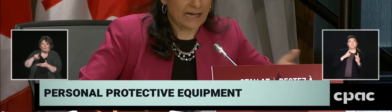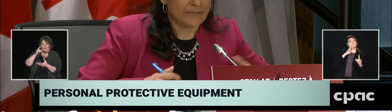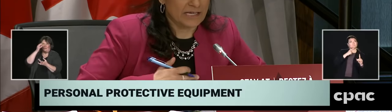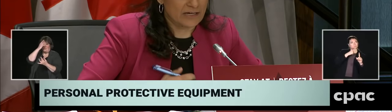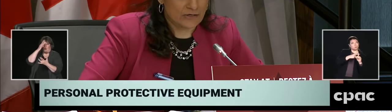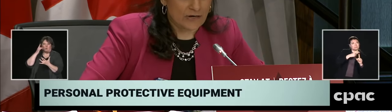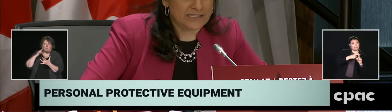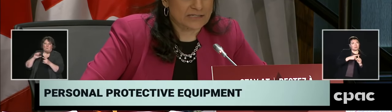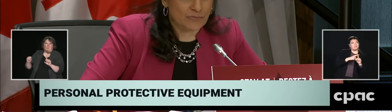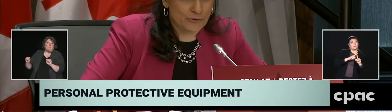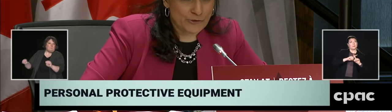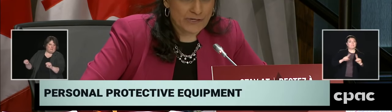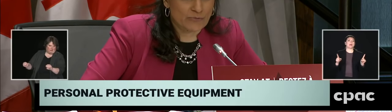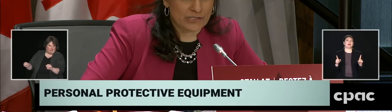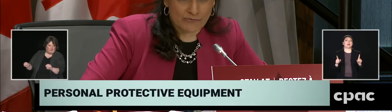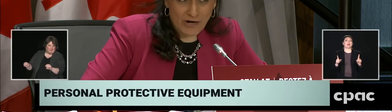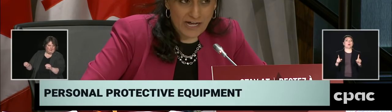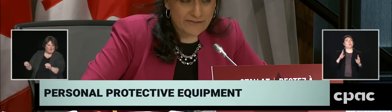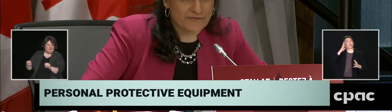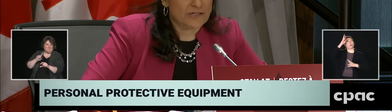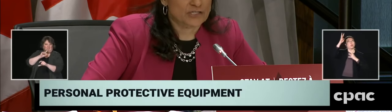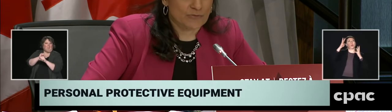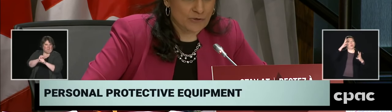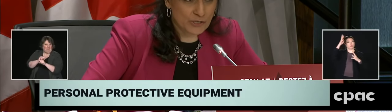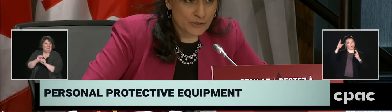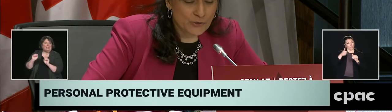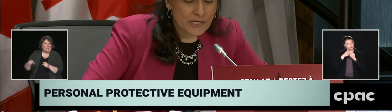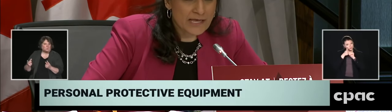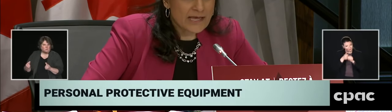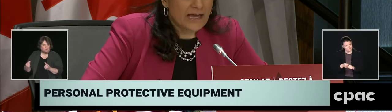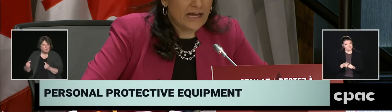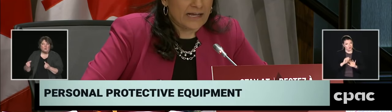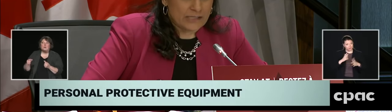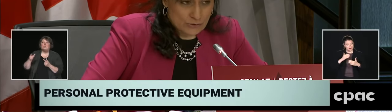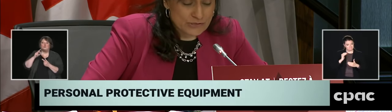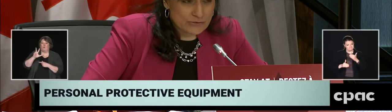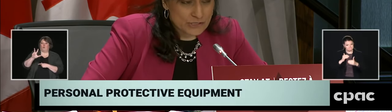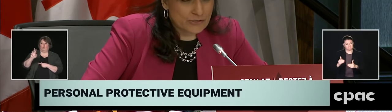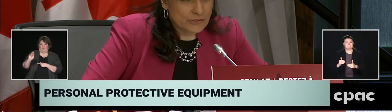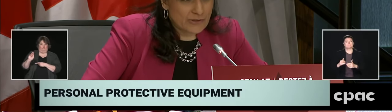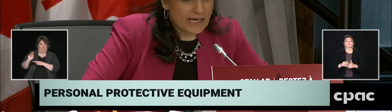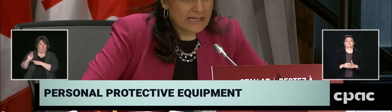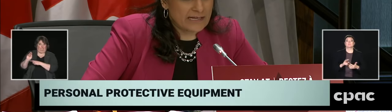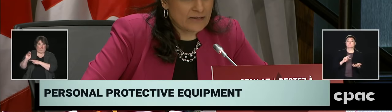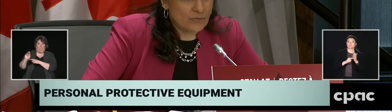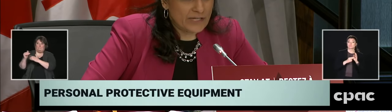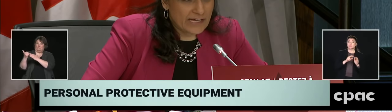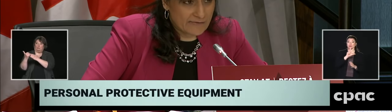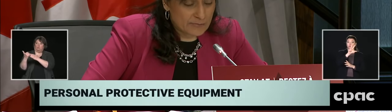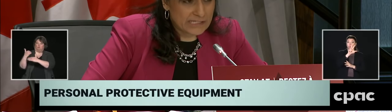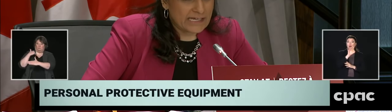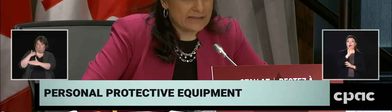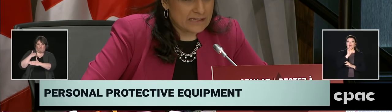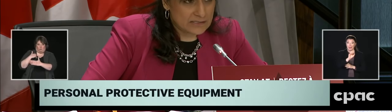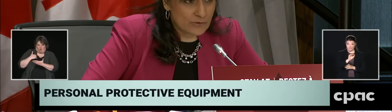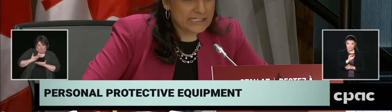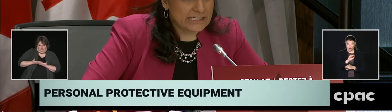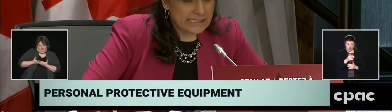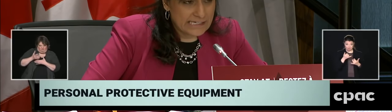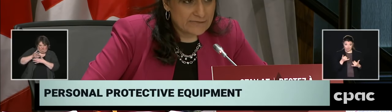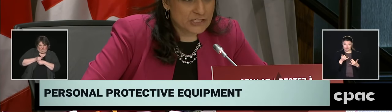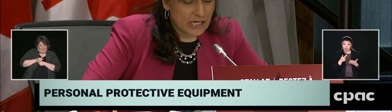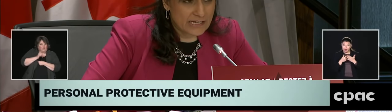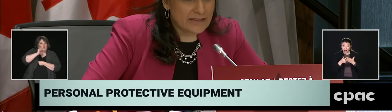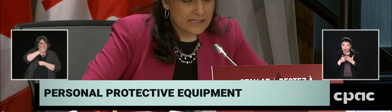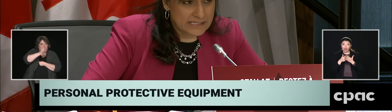shipment is coming across the border and will arrive tomorrow. I can also assure you that we have a plane that is going